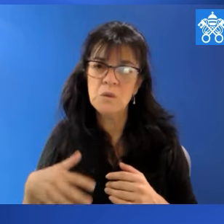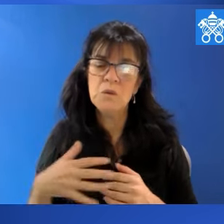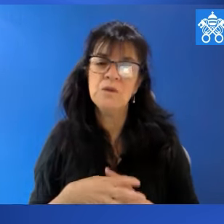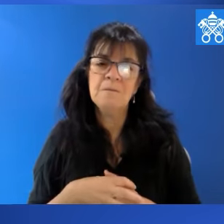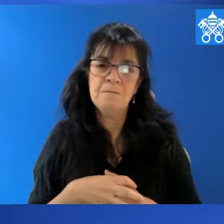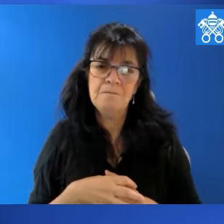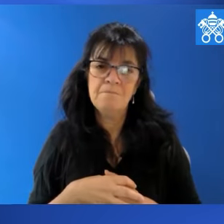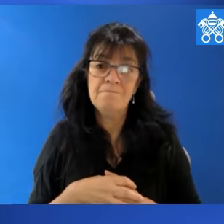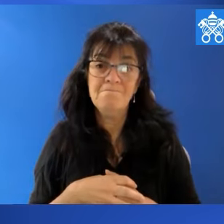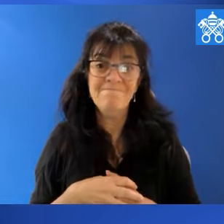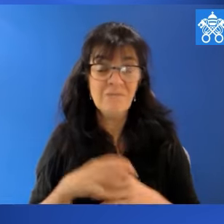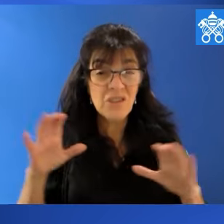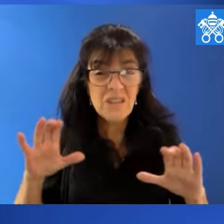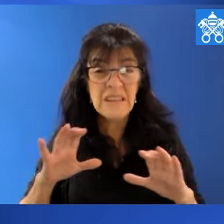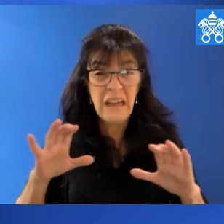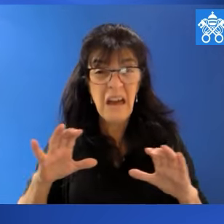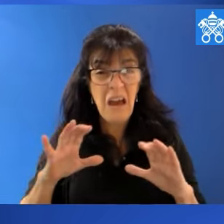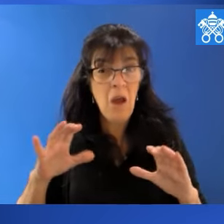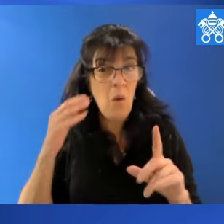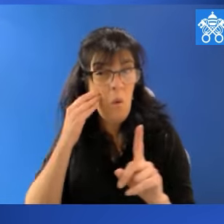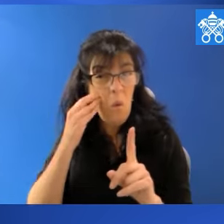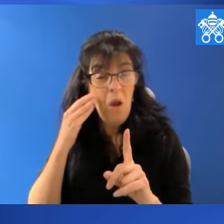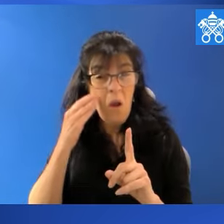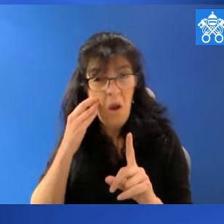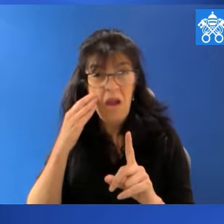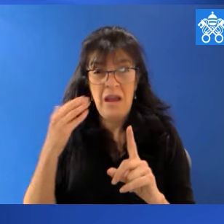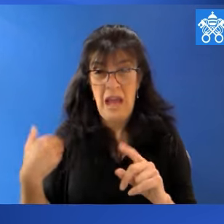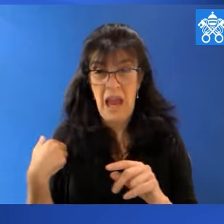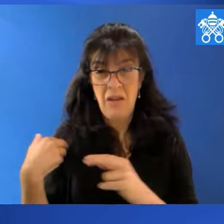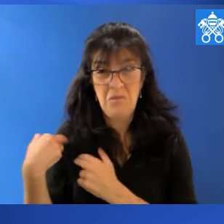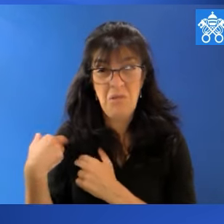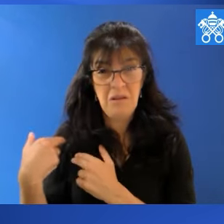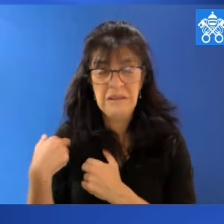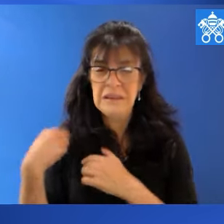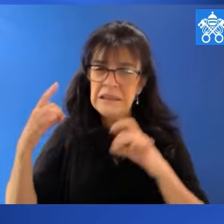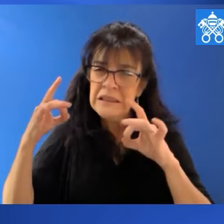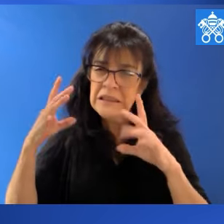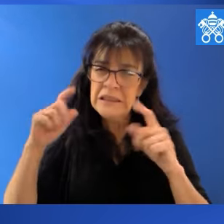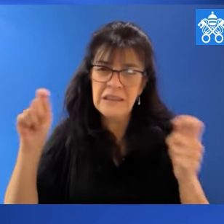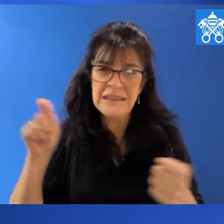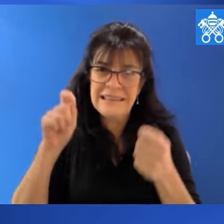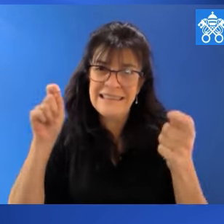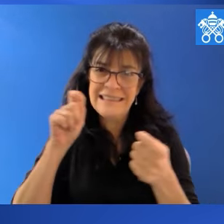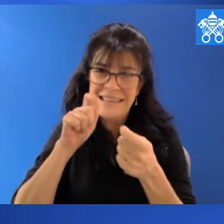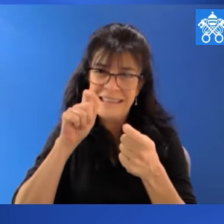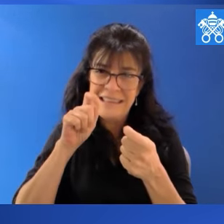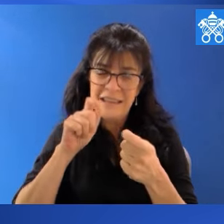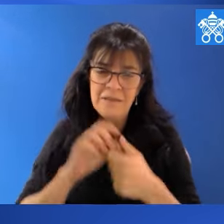And this, when done with awareness and responsibility, is a grave sin.